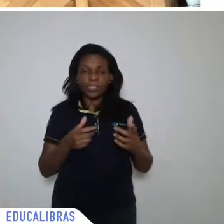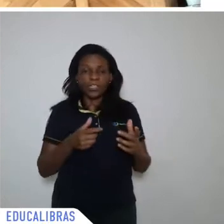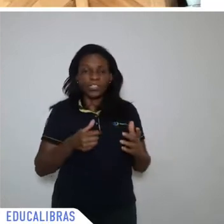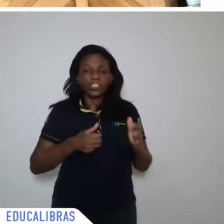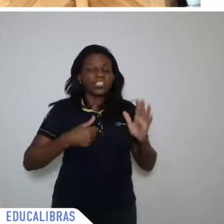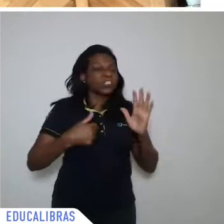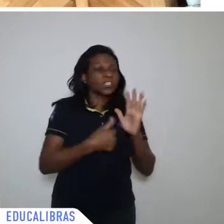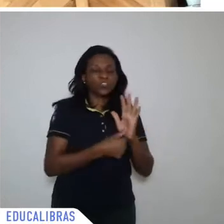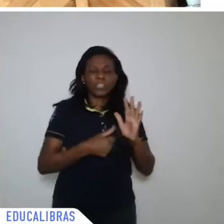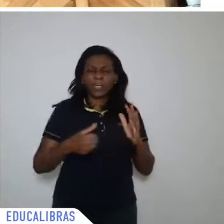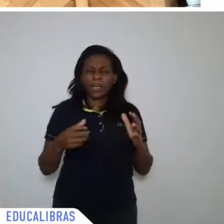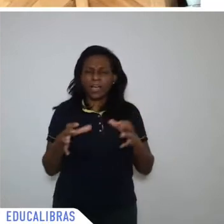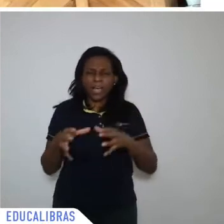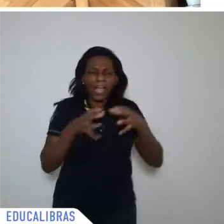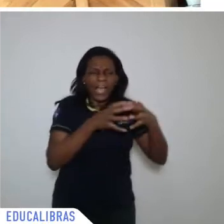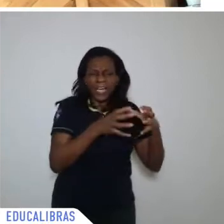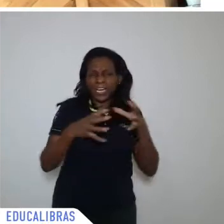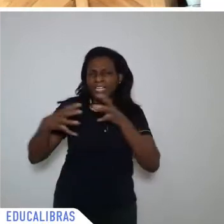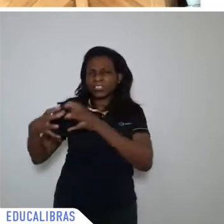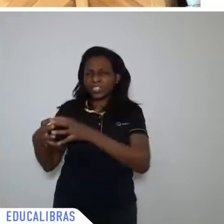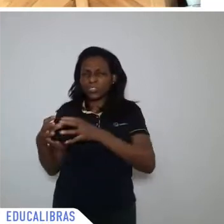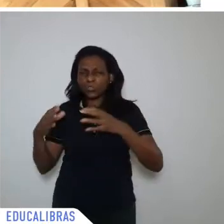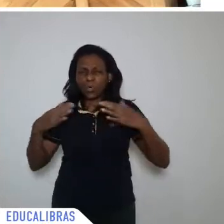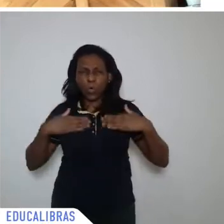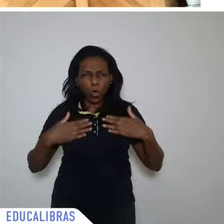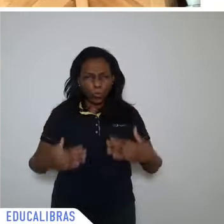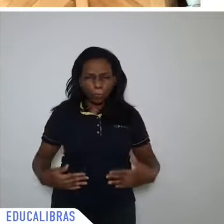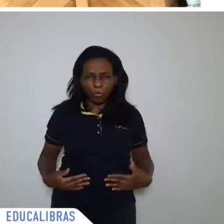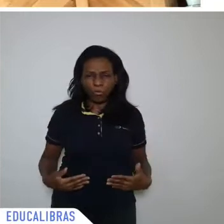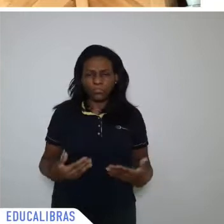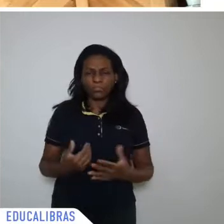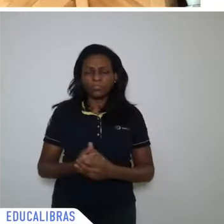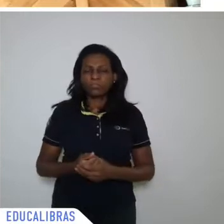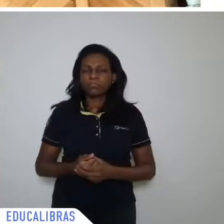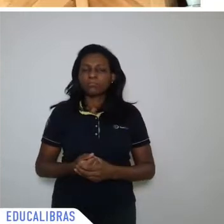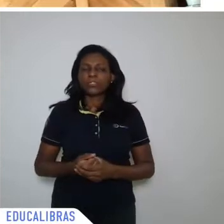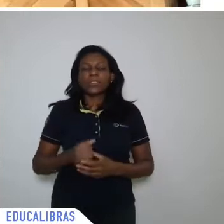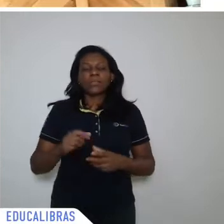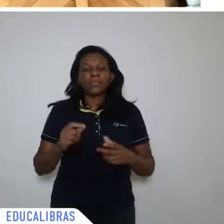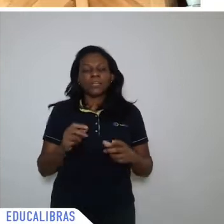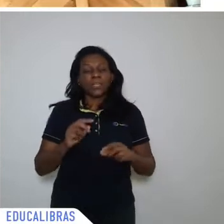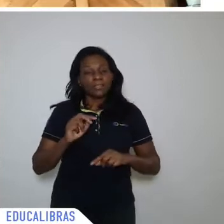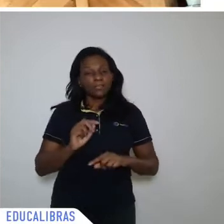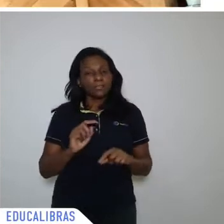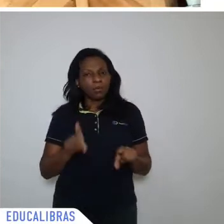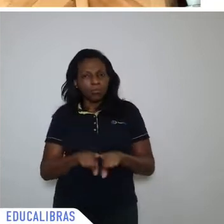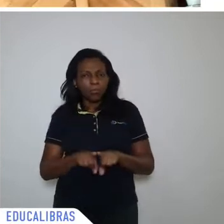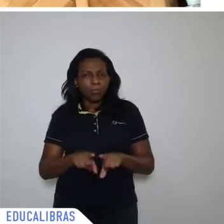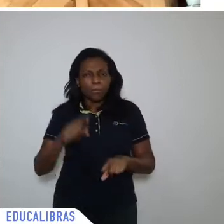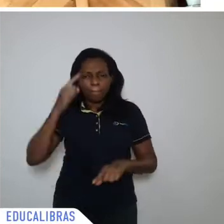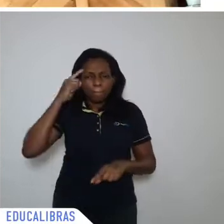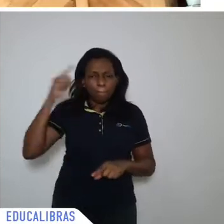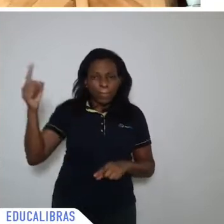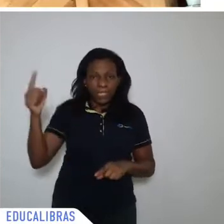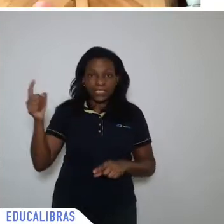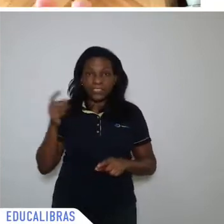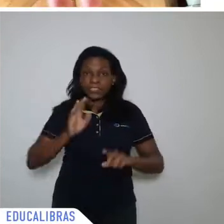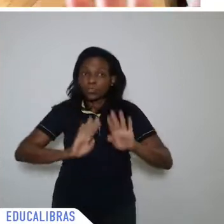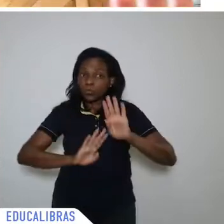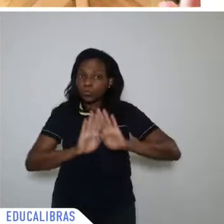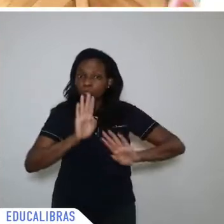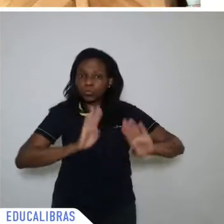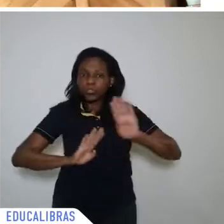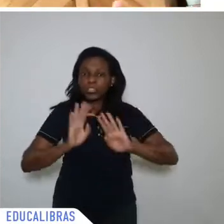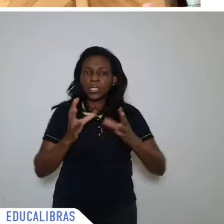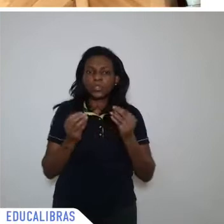their how they classify their own bodies. This is what we have available as data. So consider this